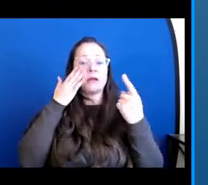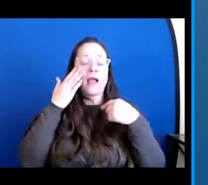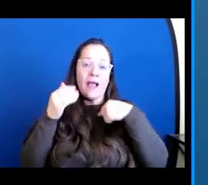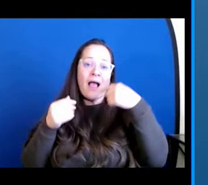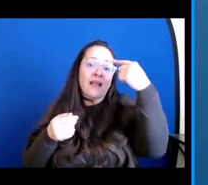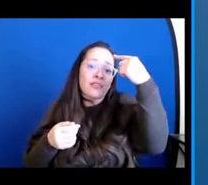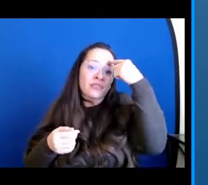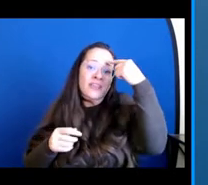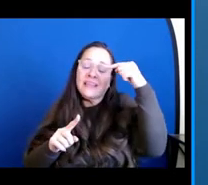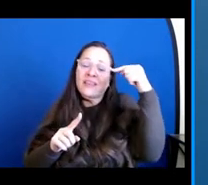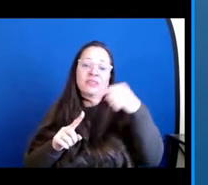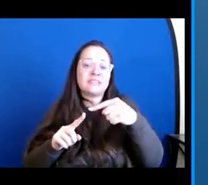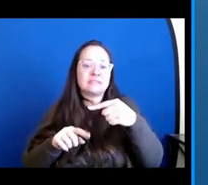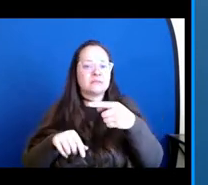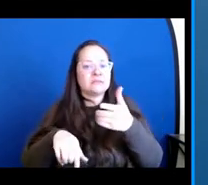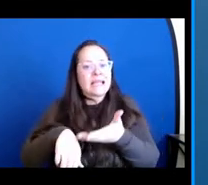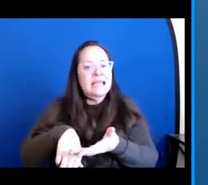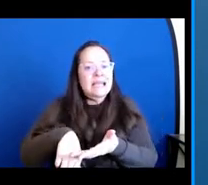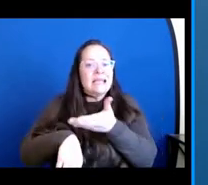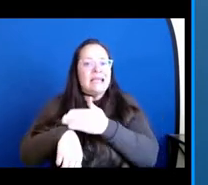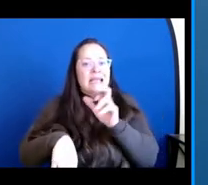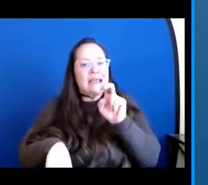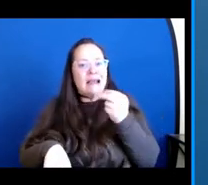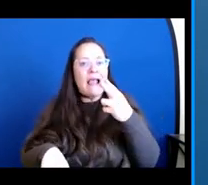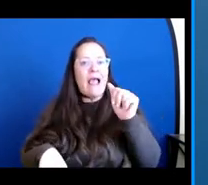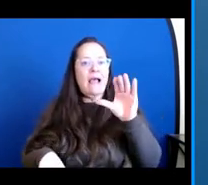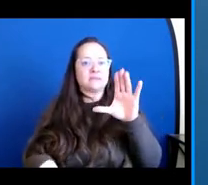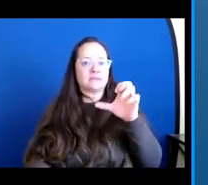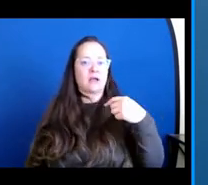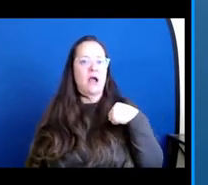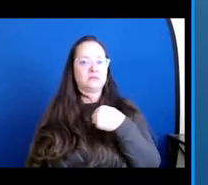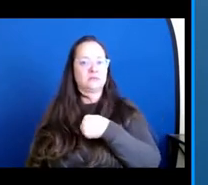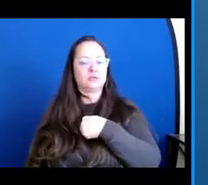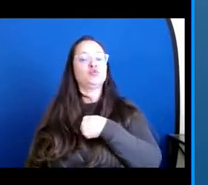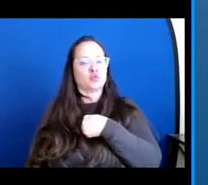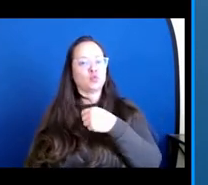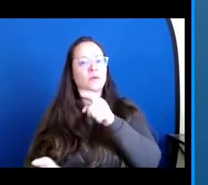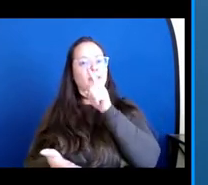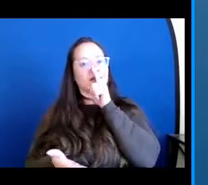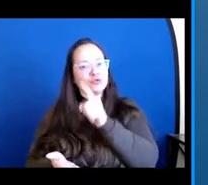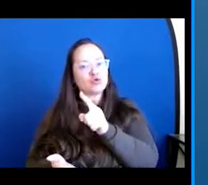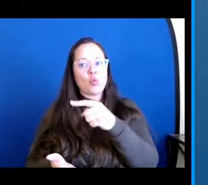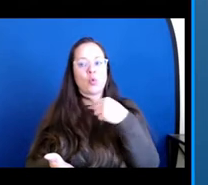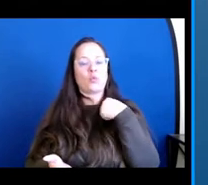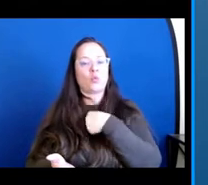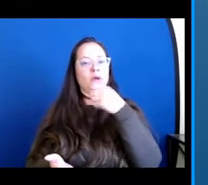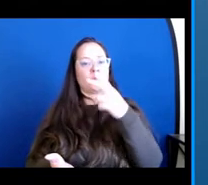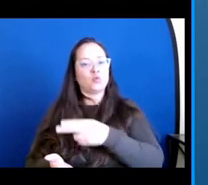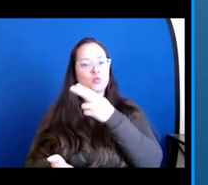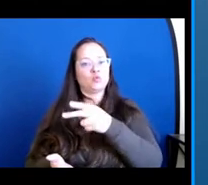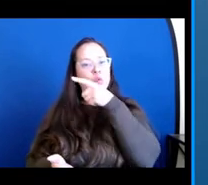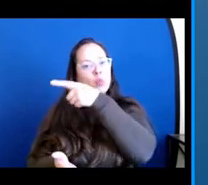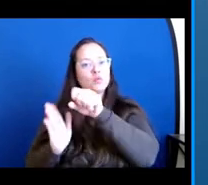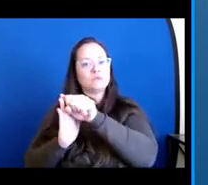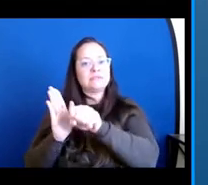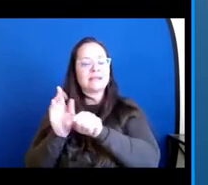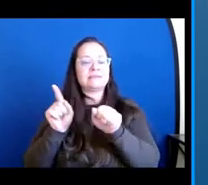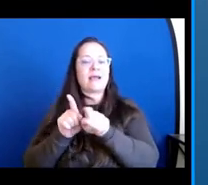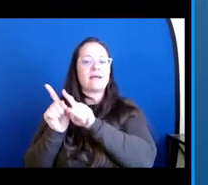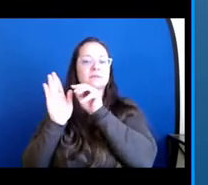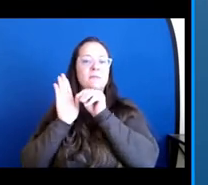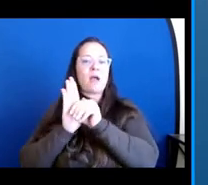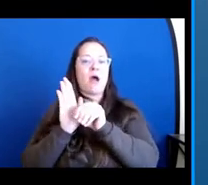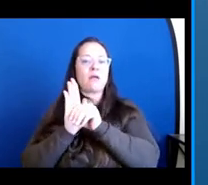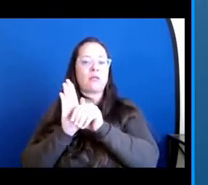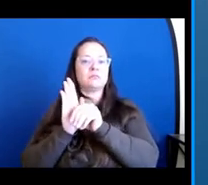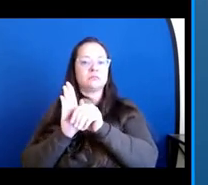enhances us to ensure that we use these other states as models in States like Florida and other states